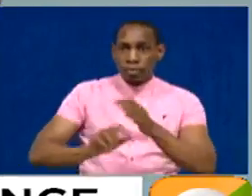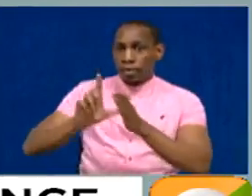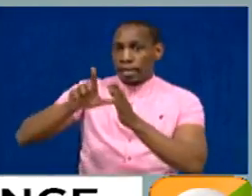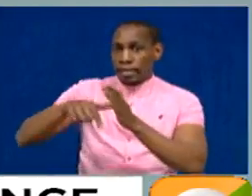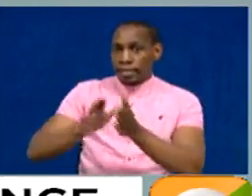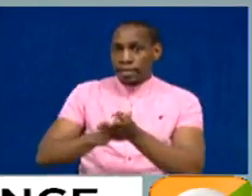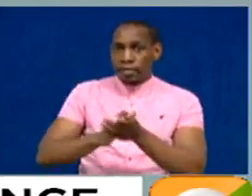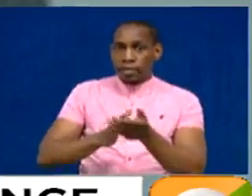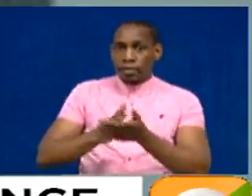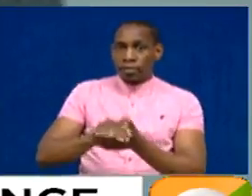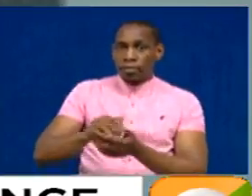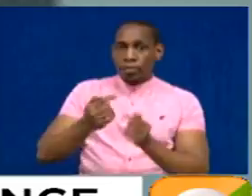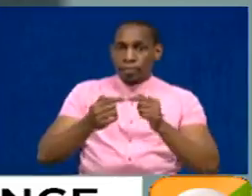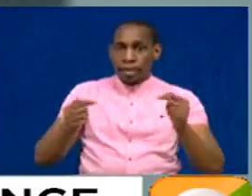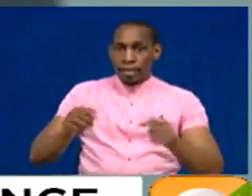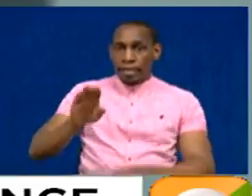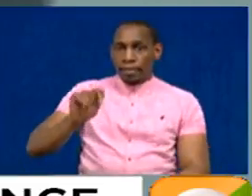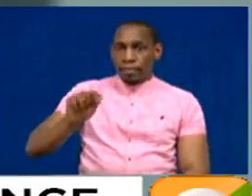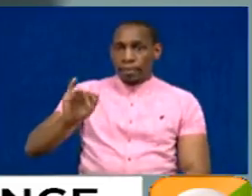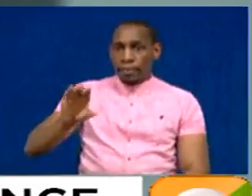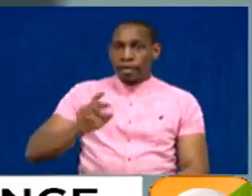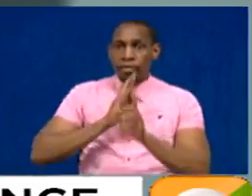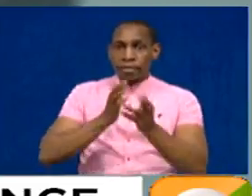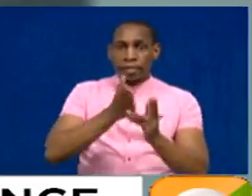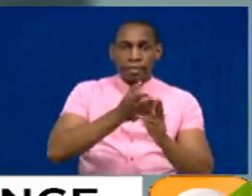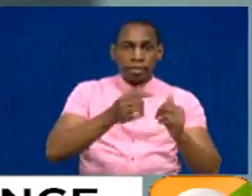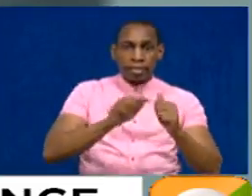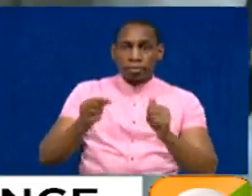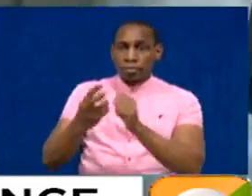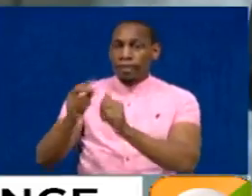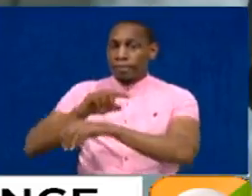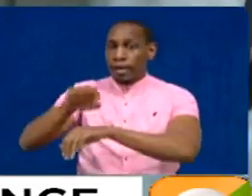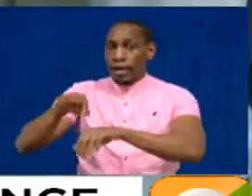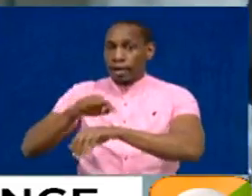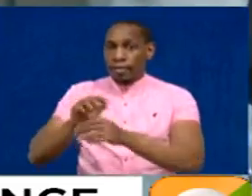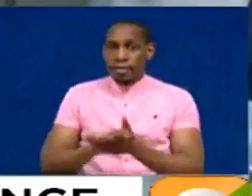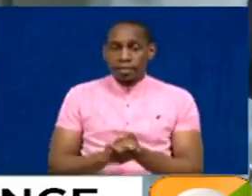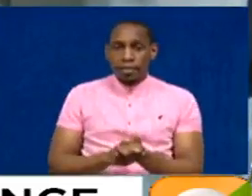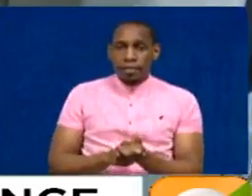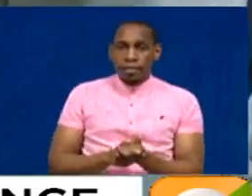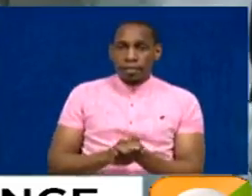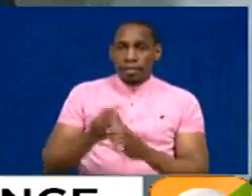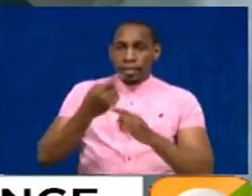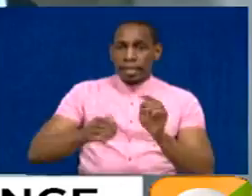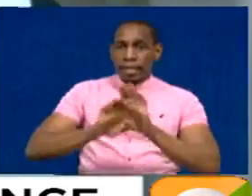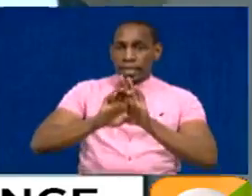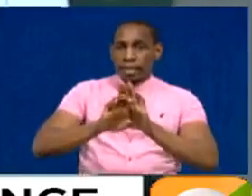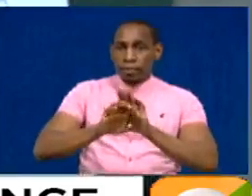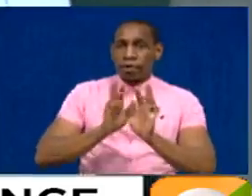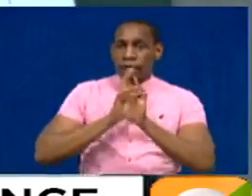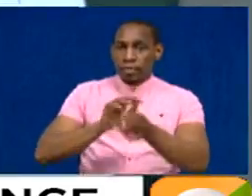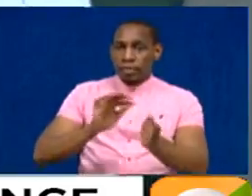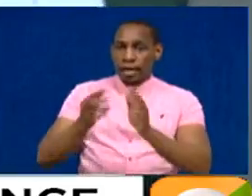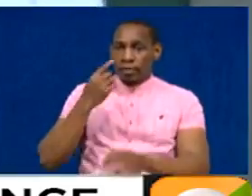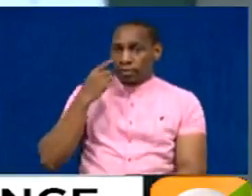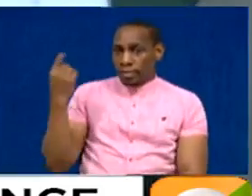thereafter passed through the antibiotics, whose results come between 6 to 12 hours. Reacted to each. This here is an example of how the results